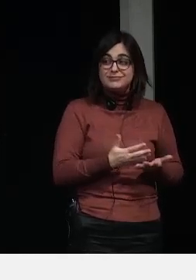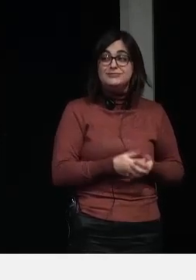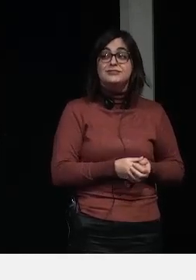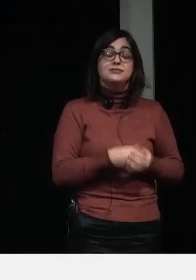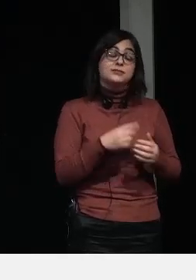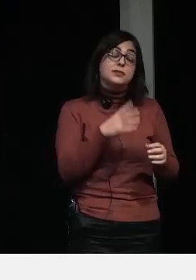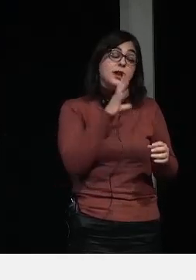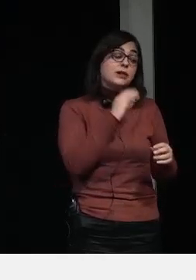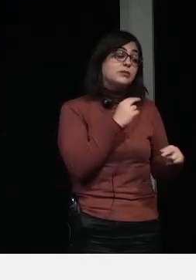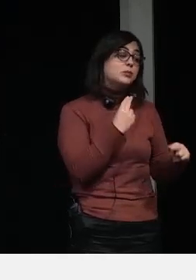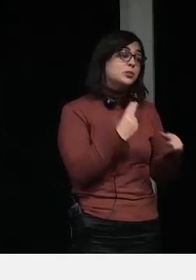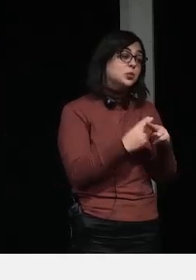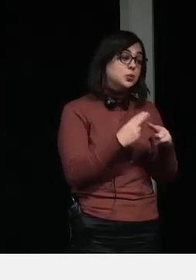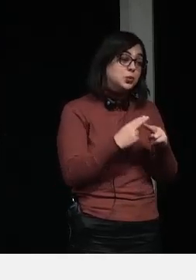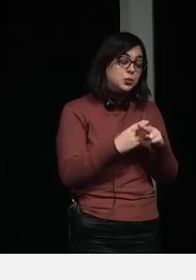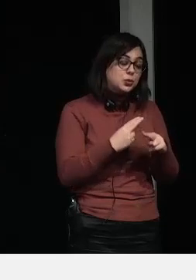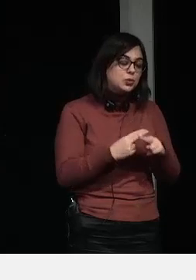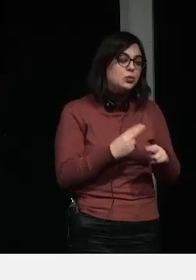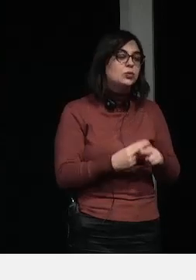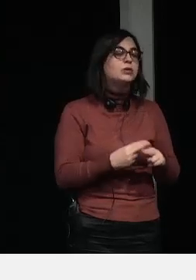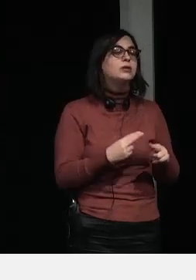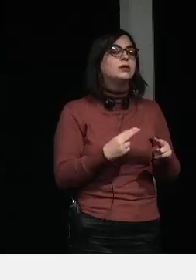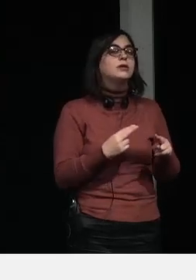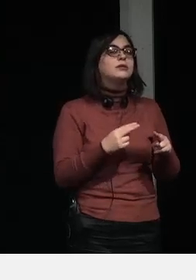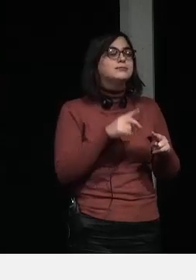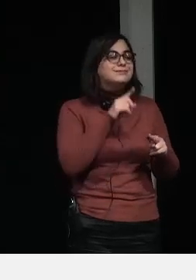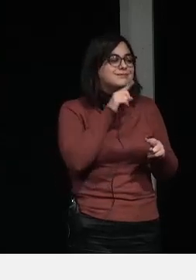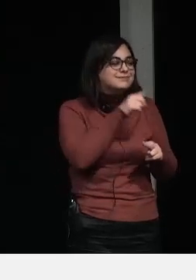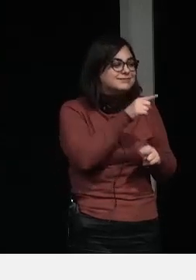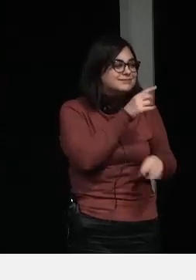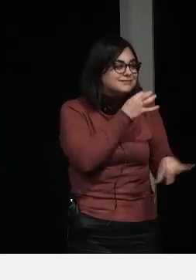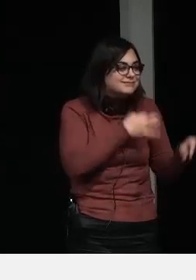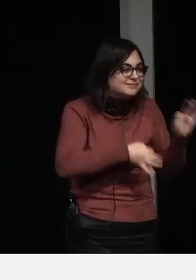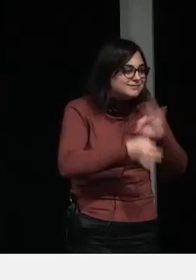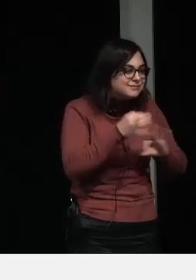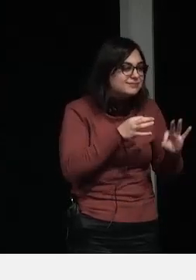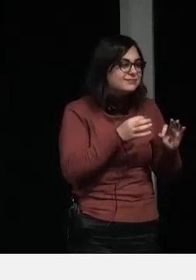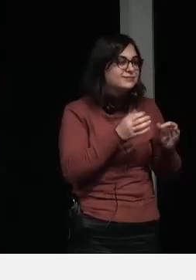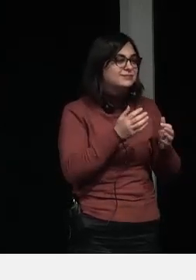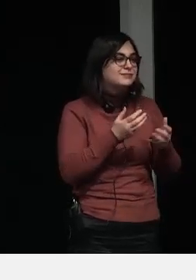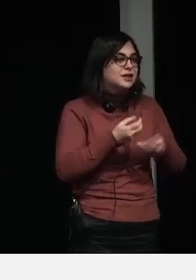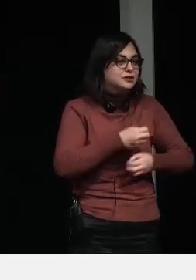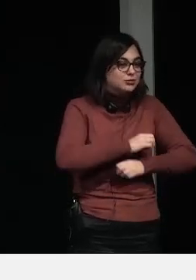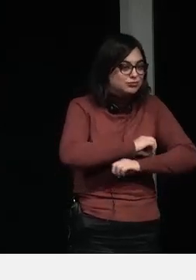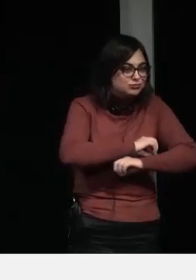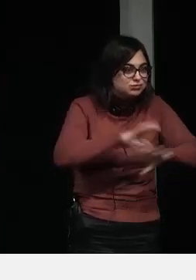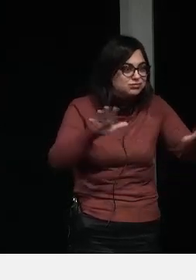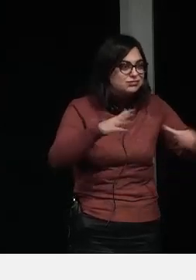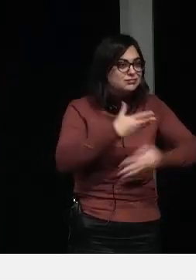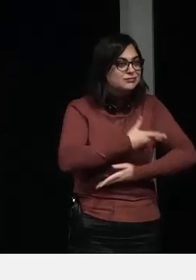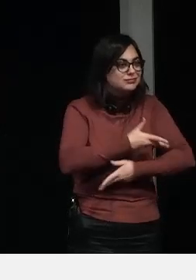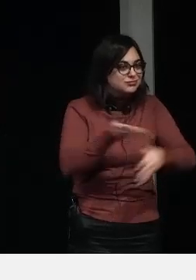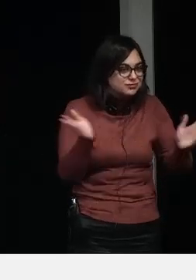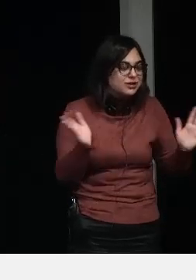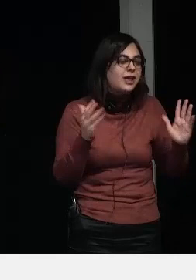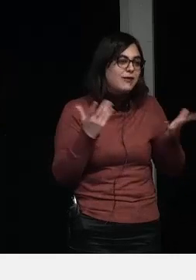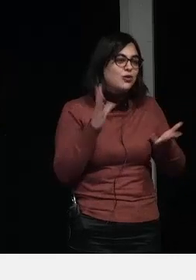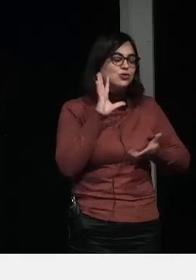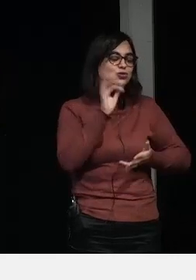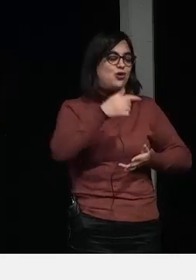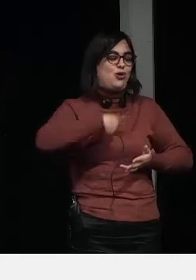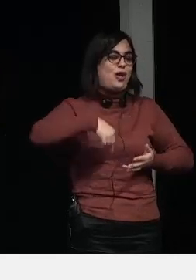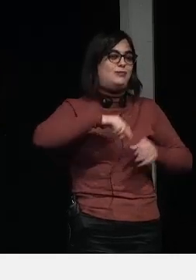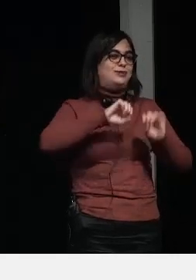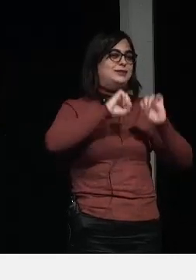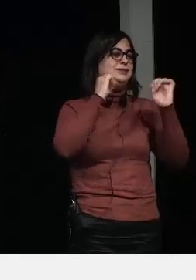very important to be able to share. This is one of the aims of the CoMuseum, our practices. What went wrong,